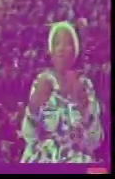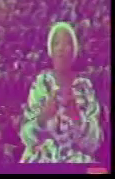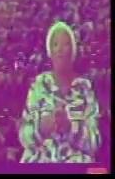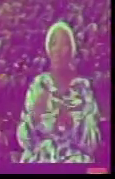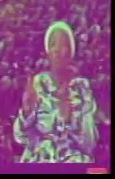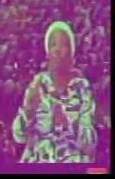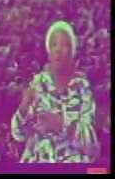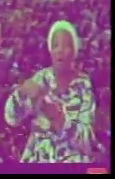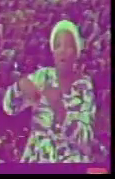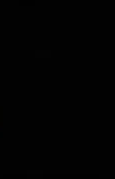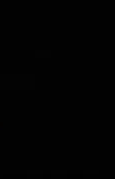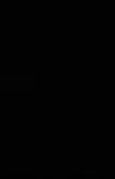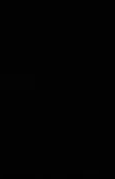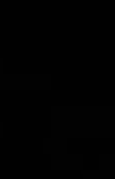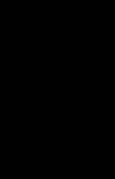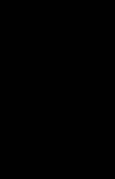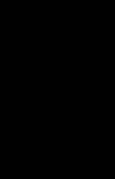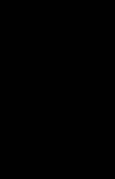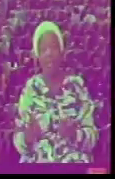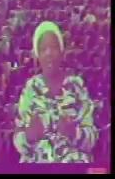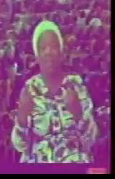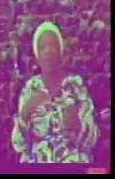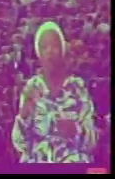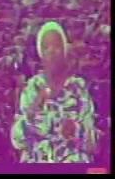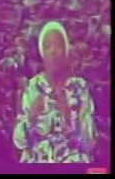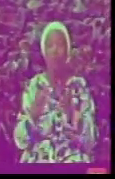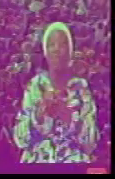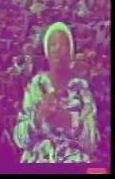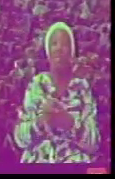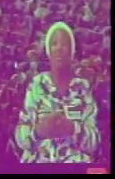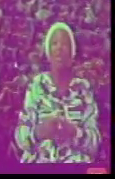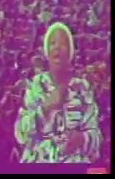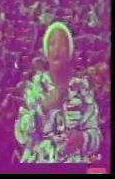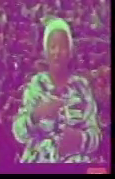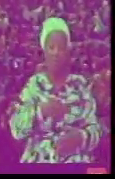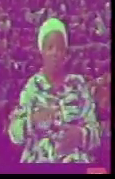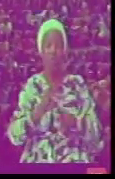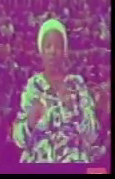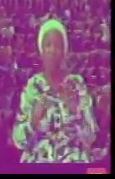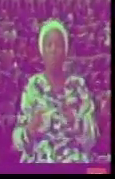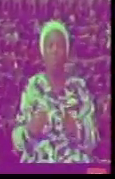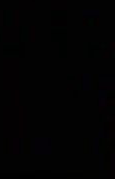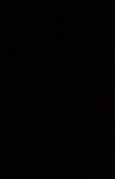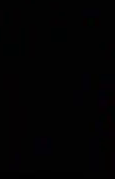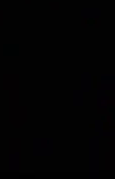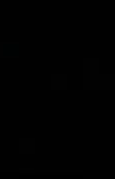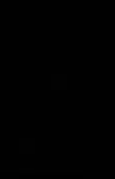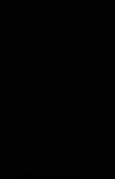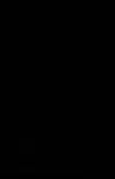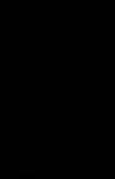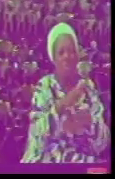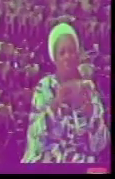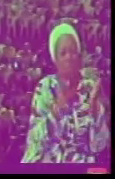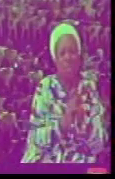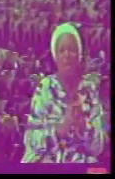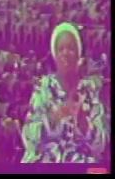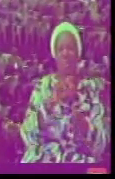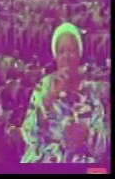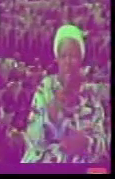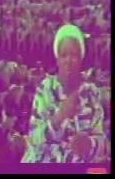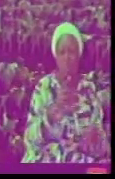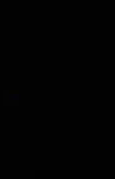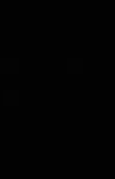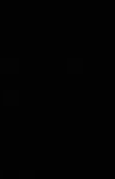of your tribe, the sin of the Pharisees, and the sins of those, professional